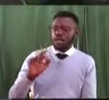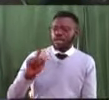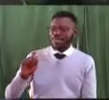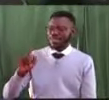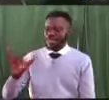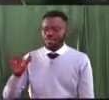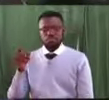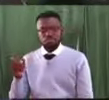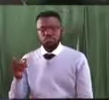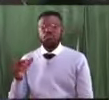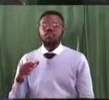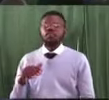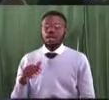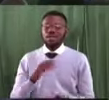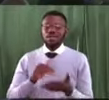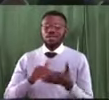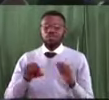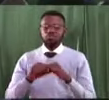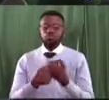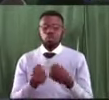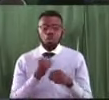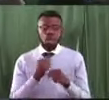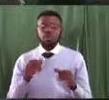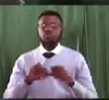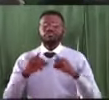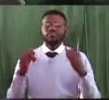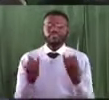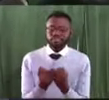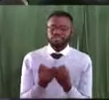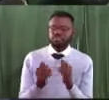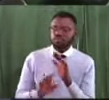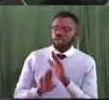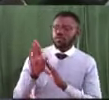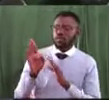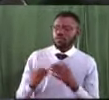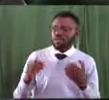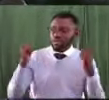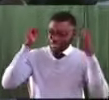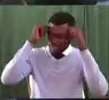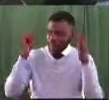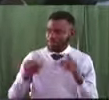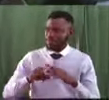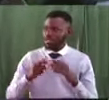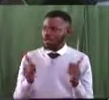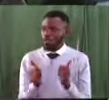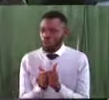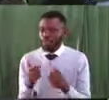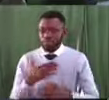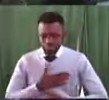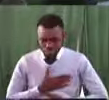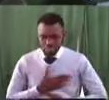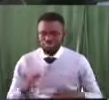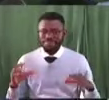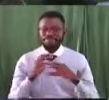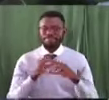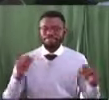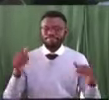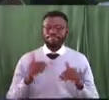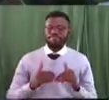Director, Center for Social Protection Institute of Development Studies, starting with His Excellency the President, then will be followed